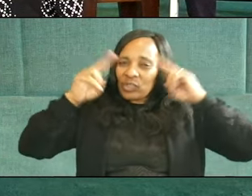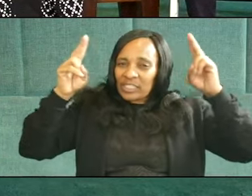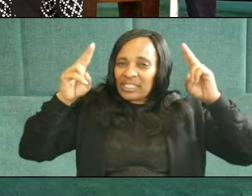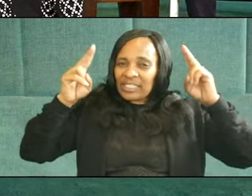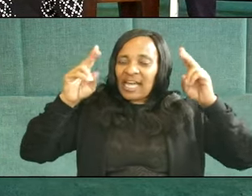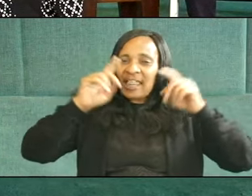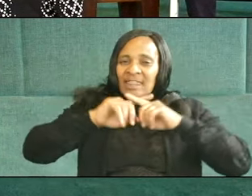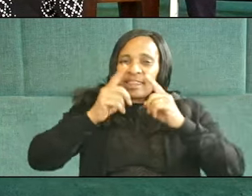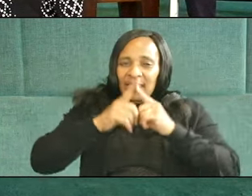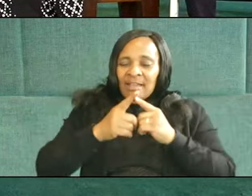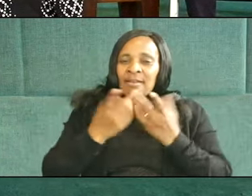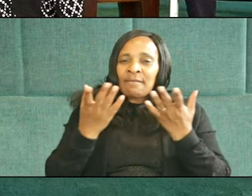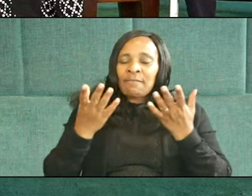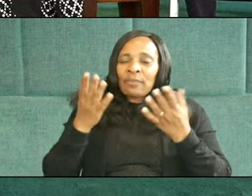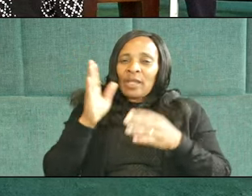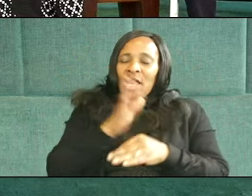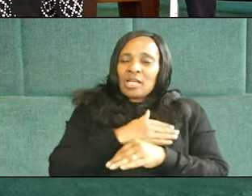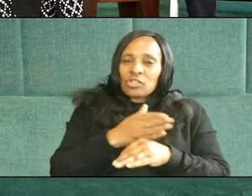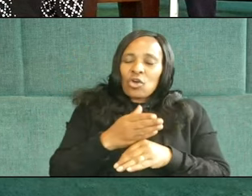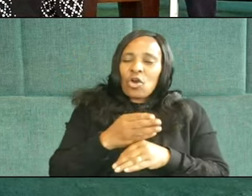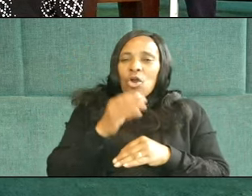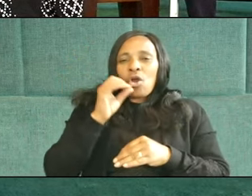also a song of